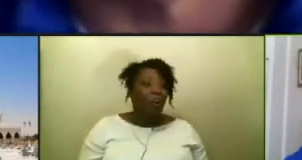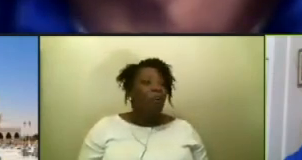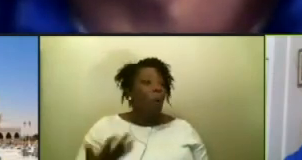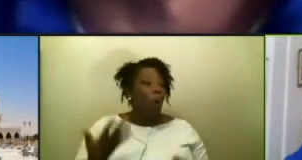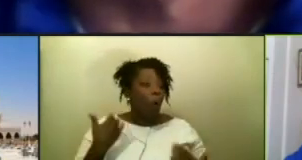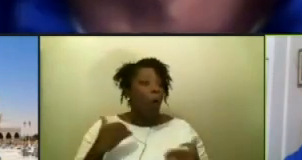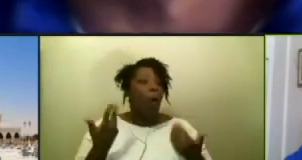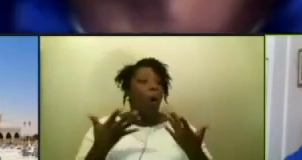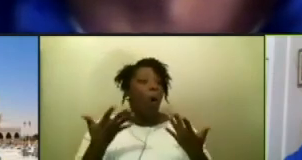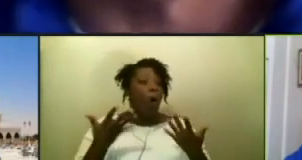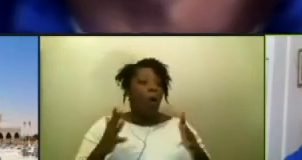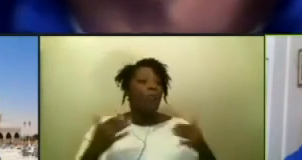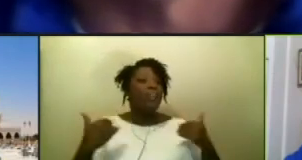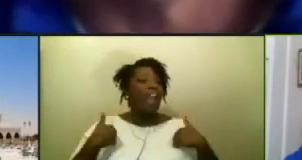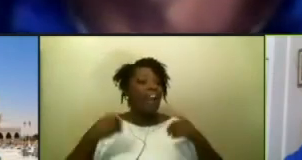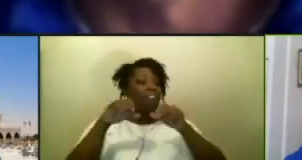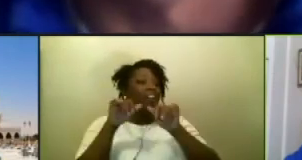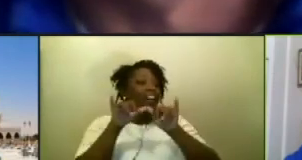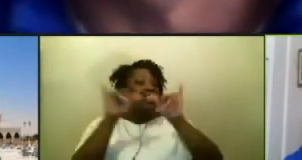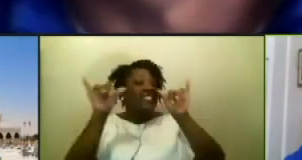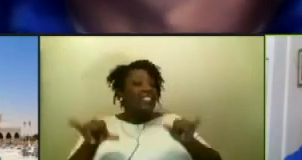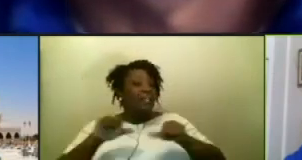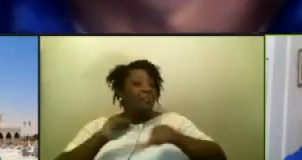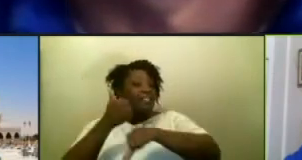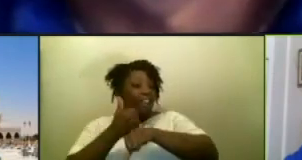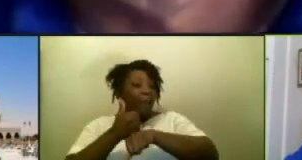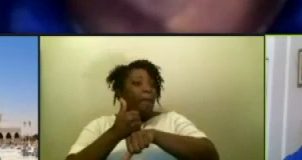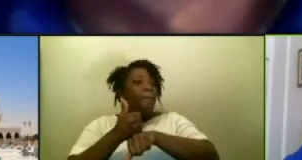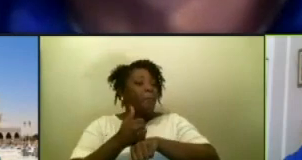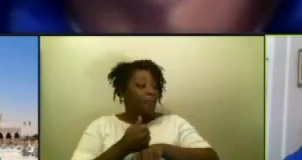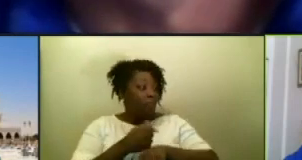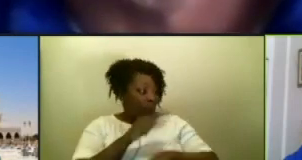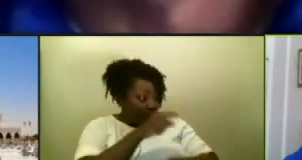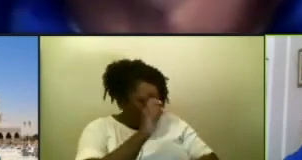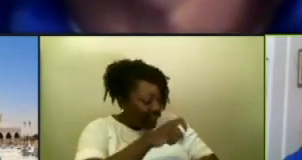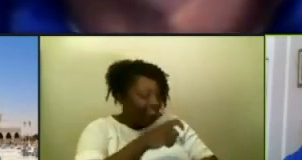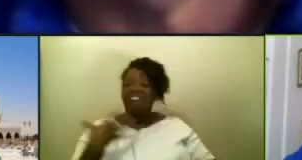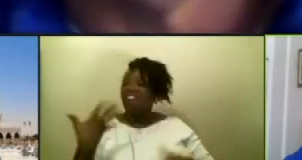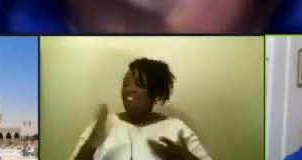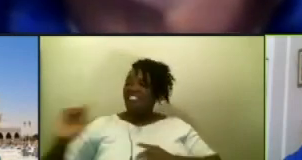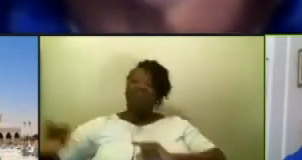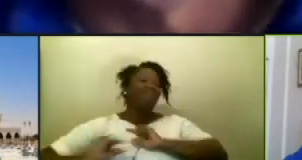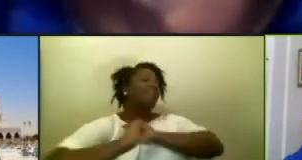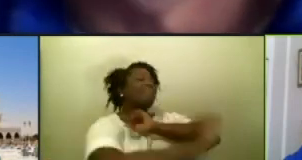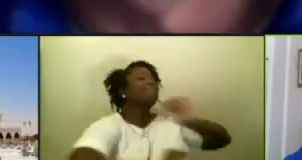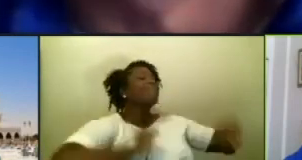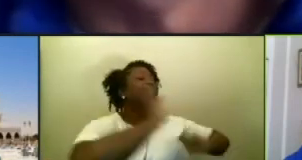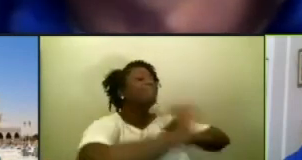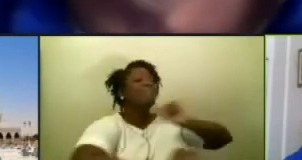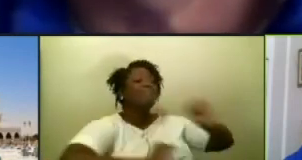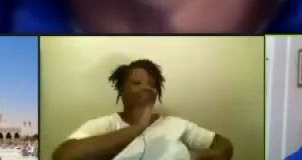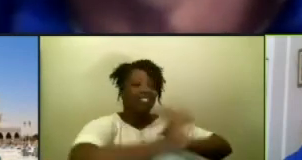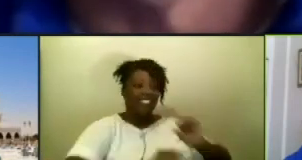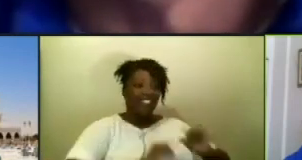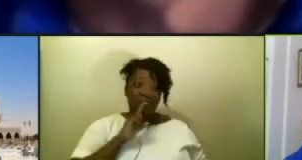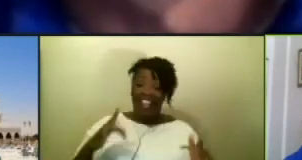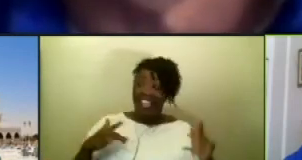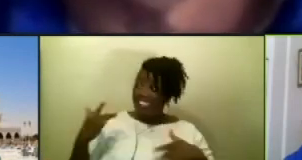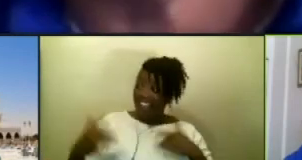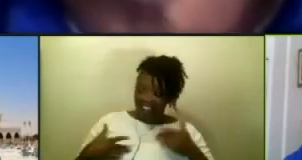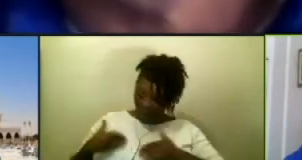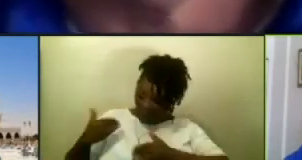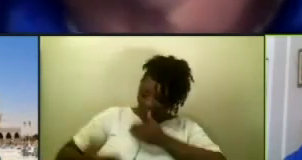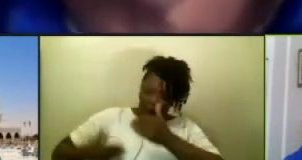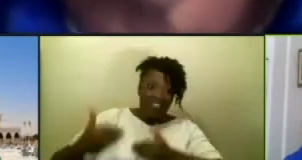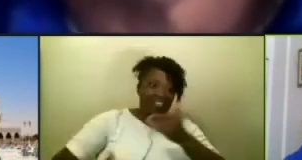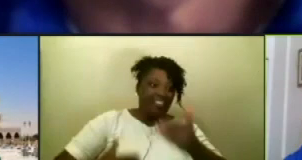system in place to address those needs. So I'm enthusiastic at where we're at. I wish I could share more,